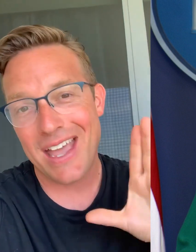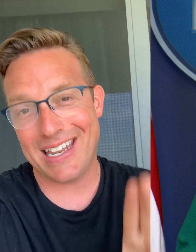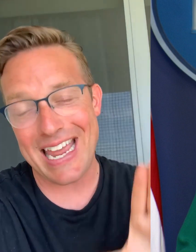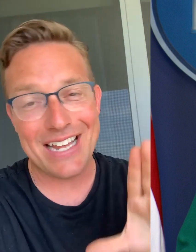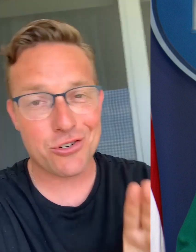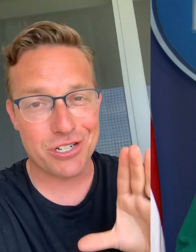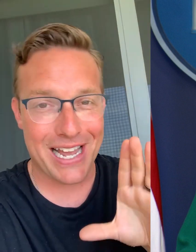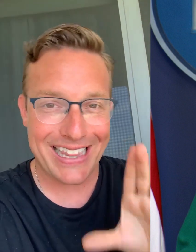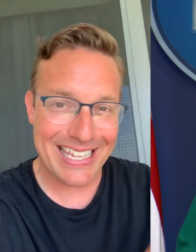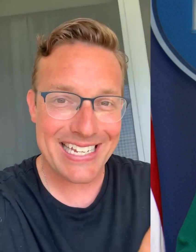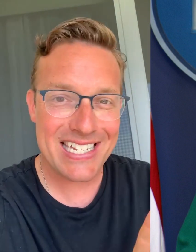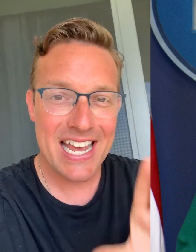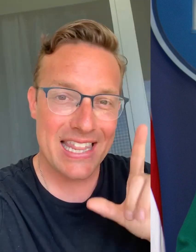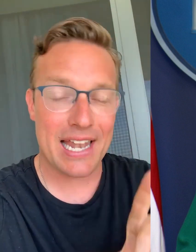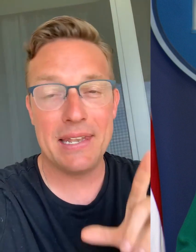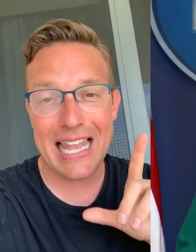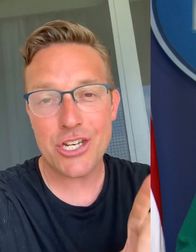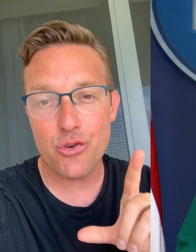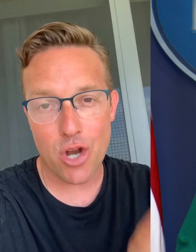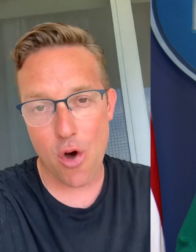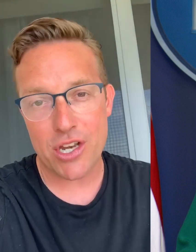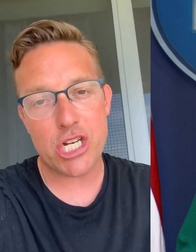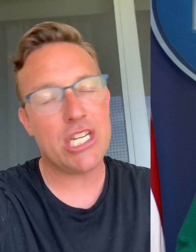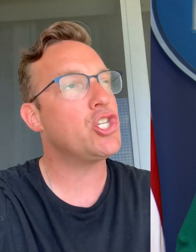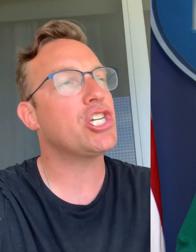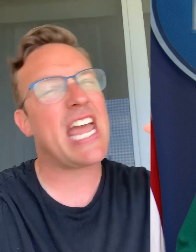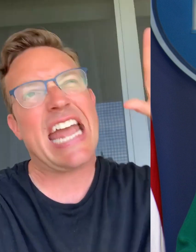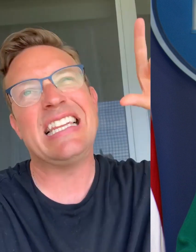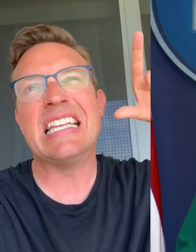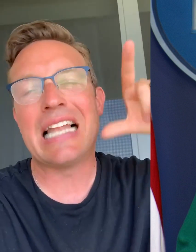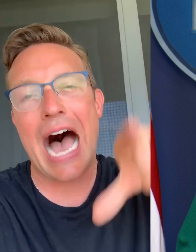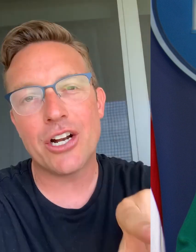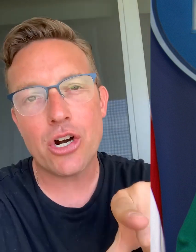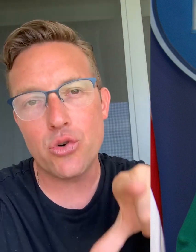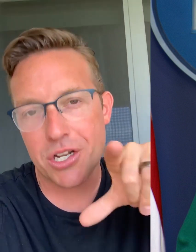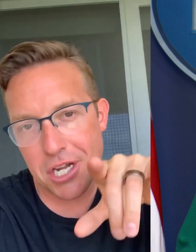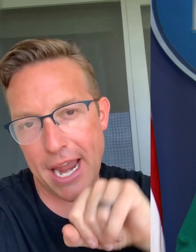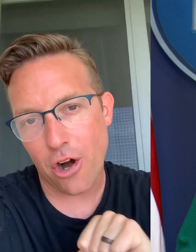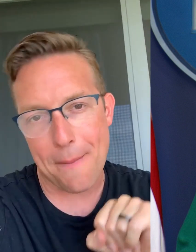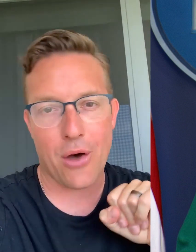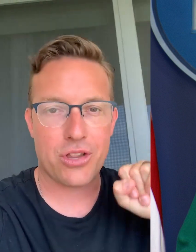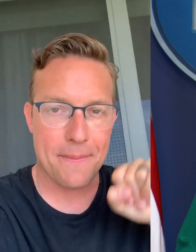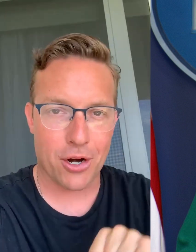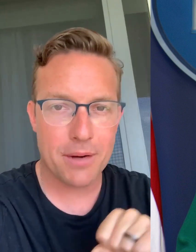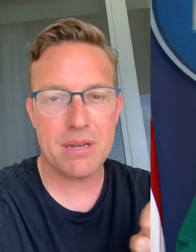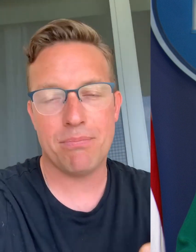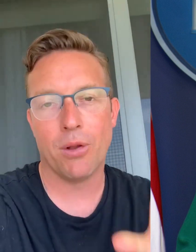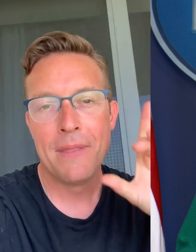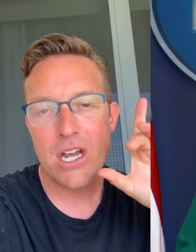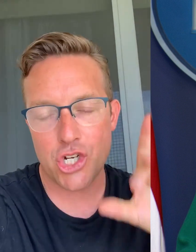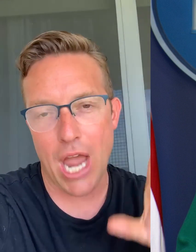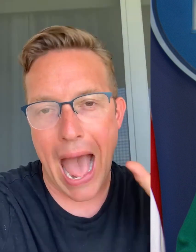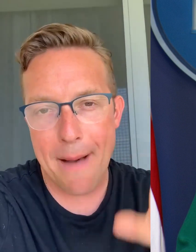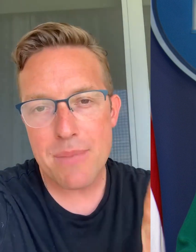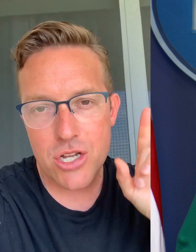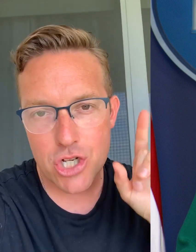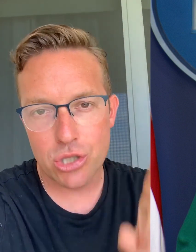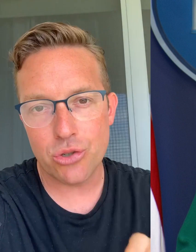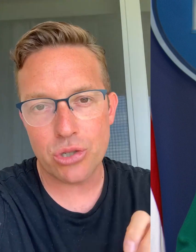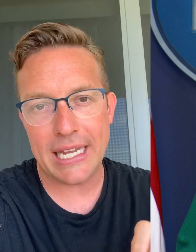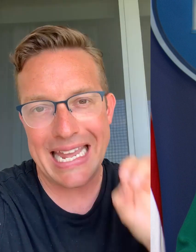enough. It's answers like this that let you know that she is just a liar who doesn't care about the American people. She